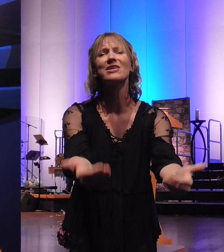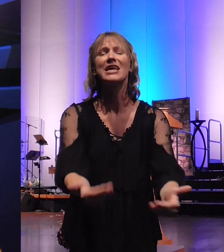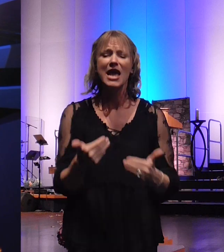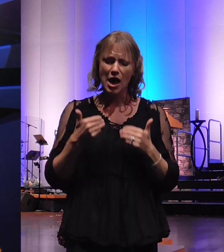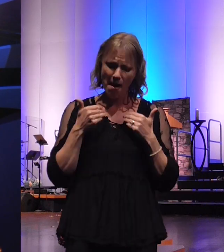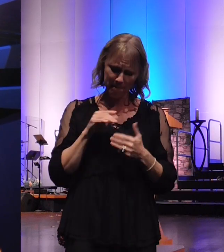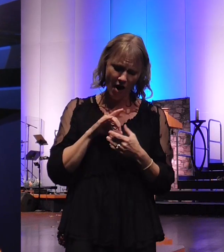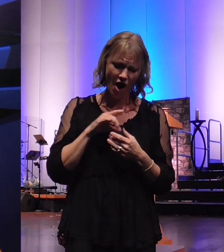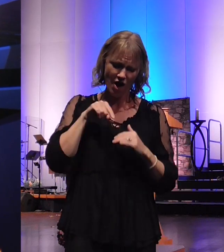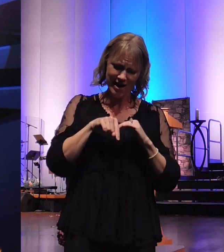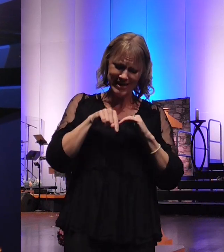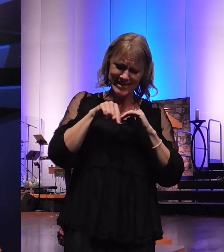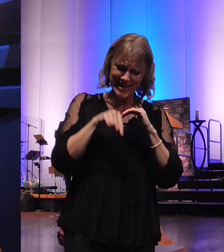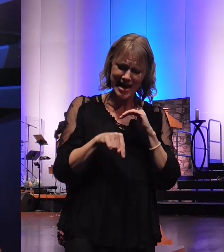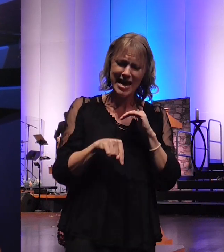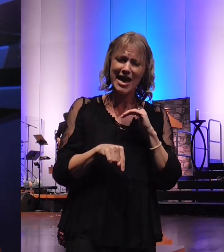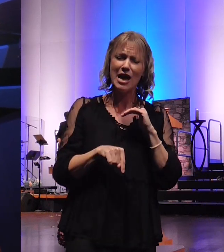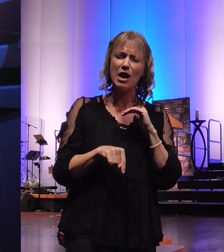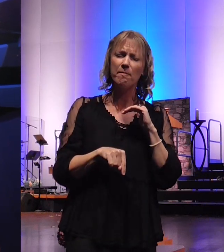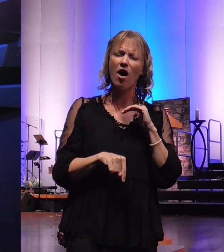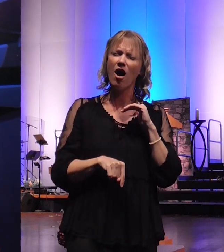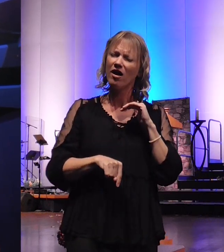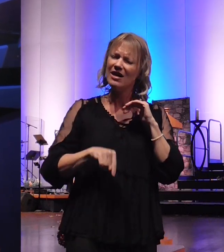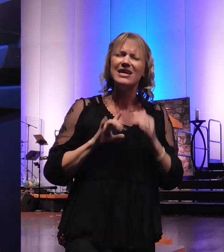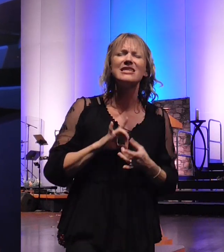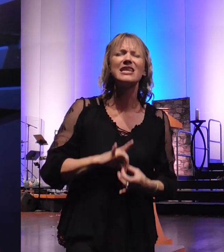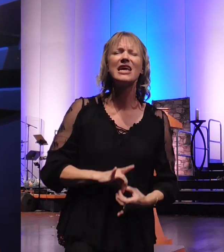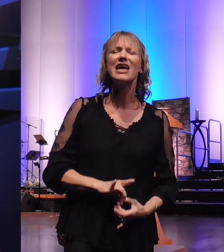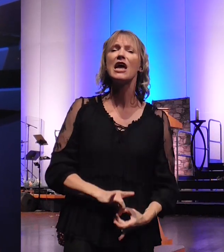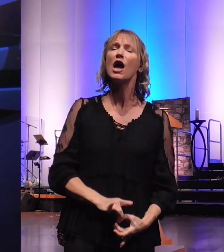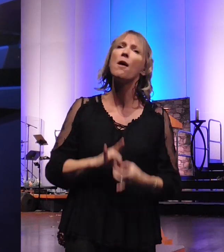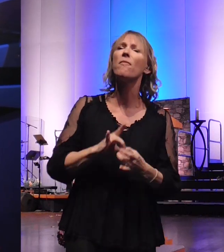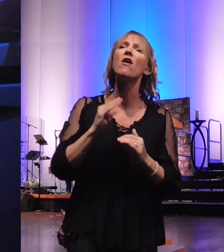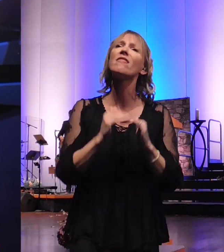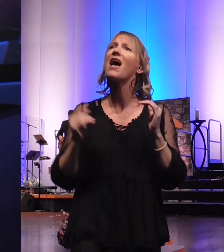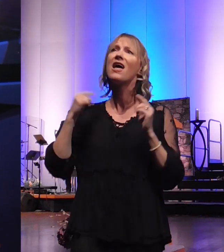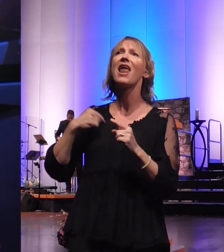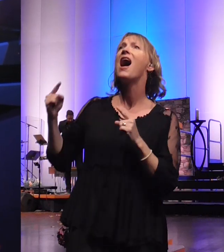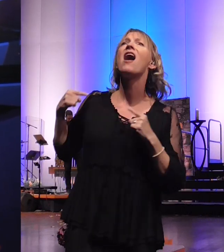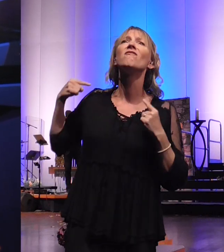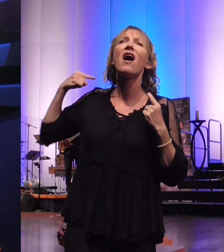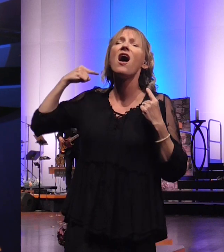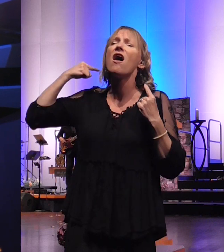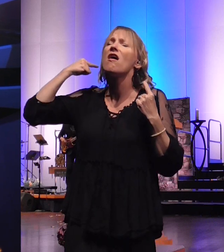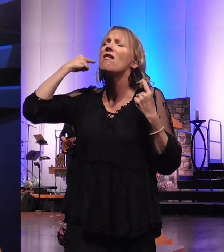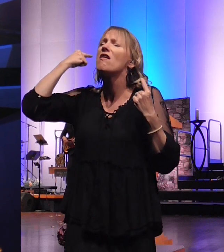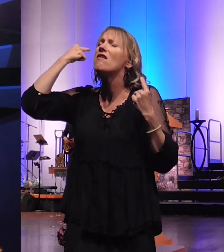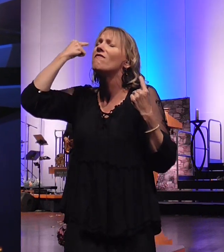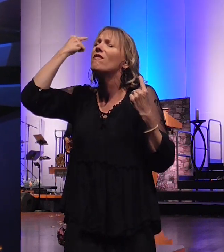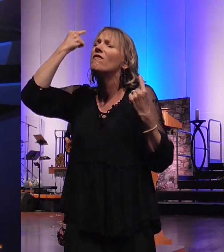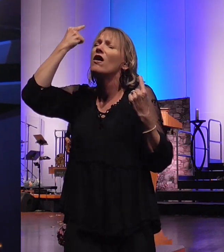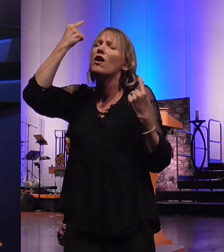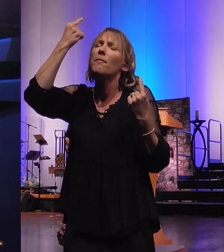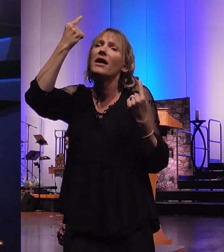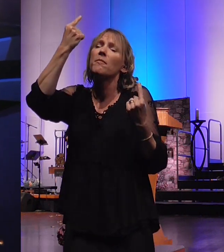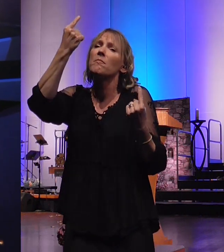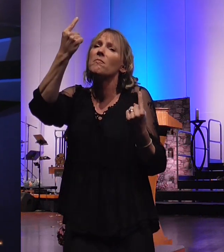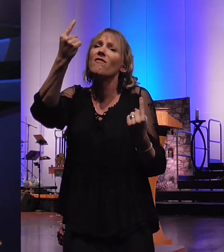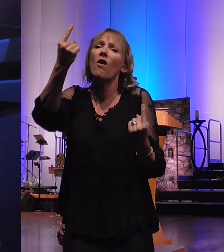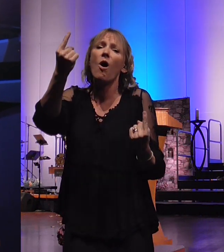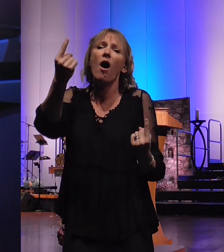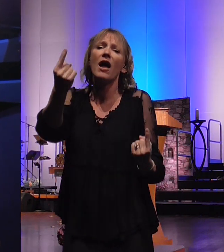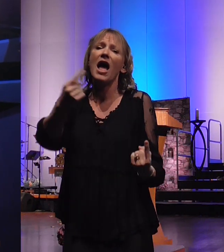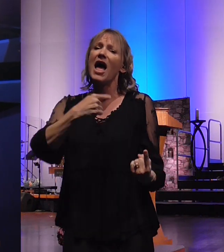go, deeper, deeper, deeper than I've ever